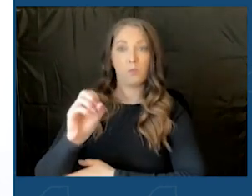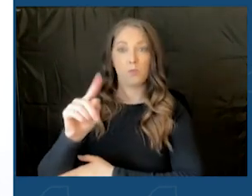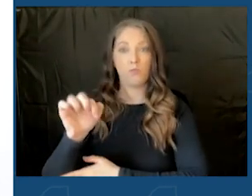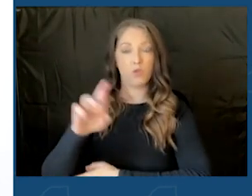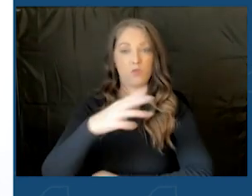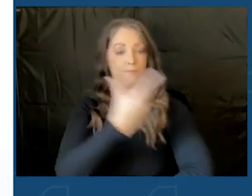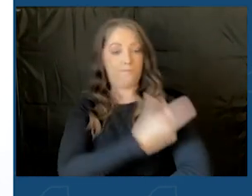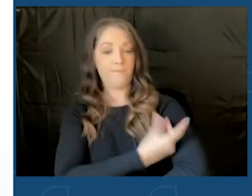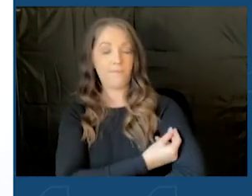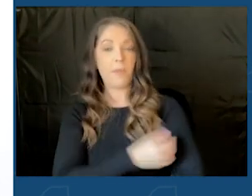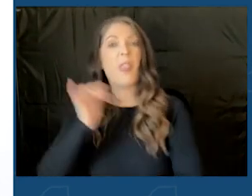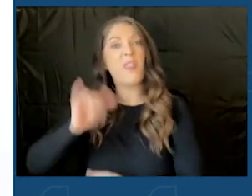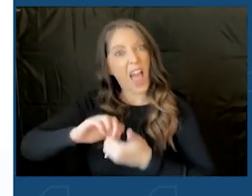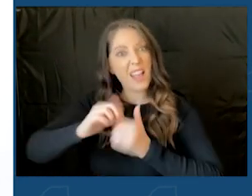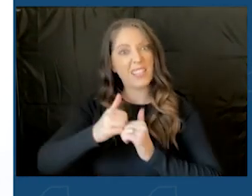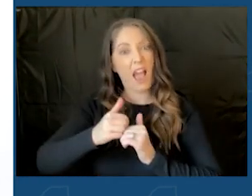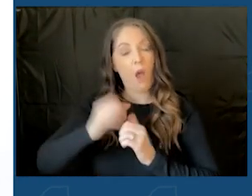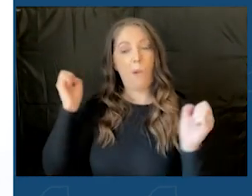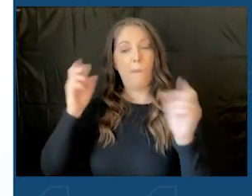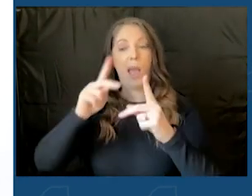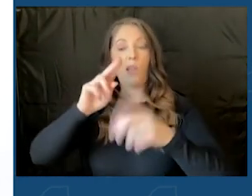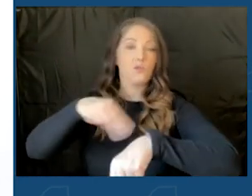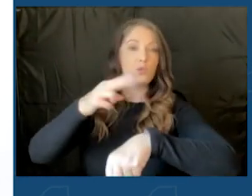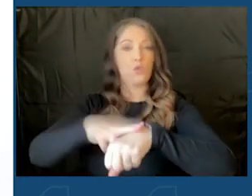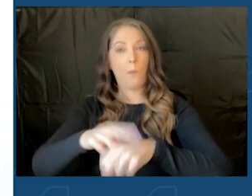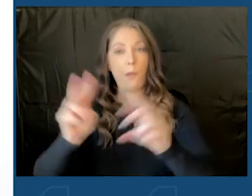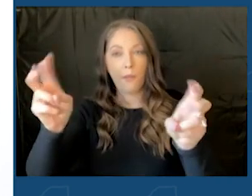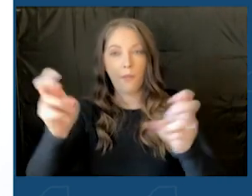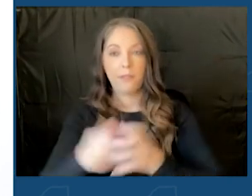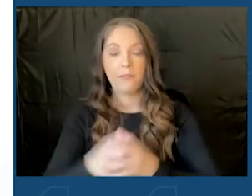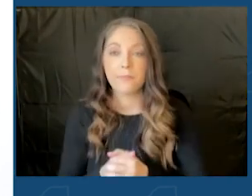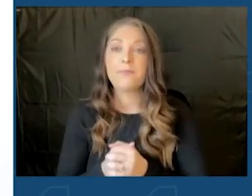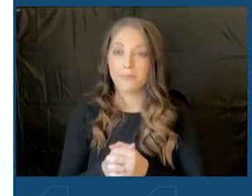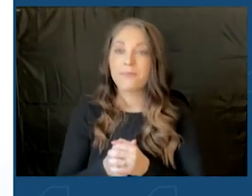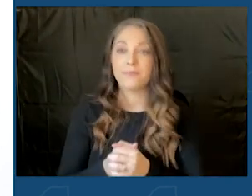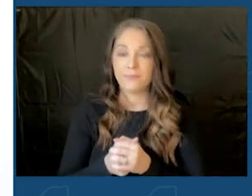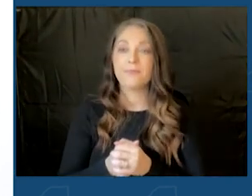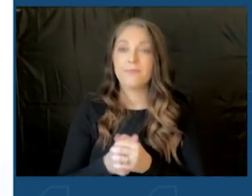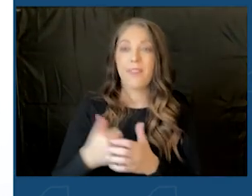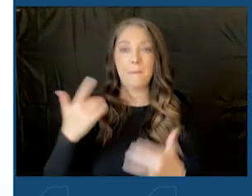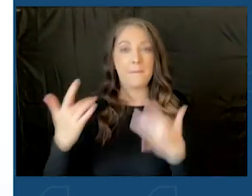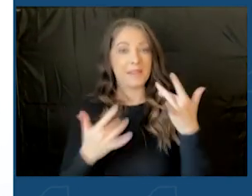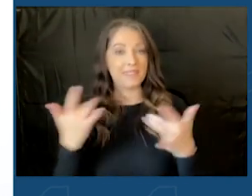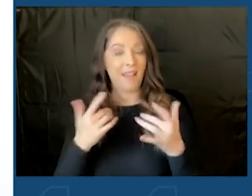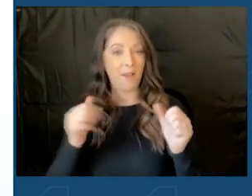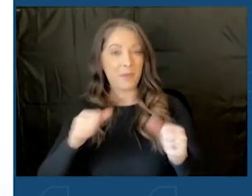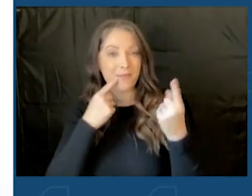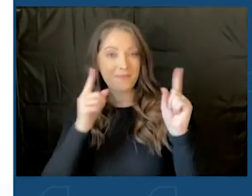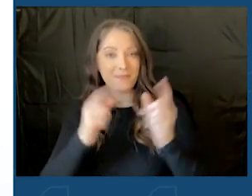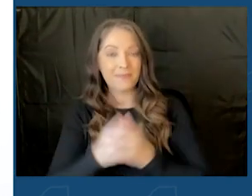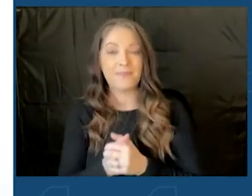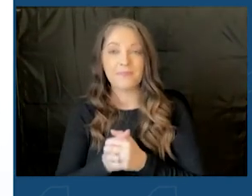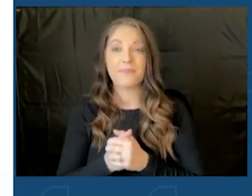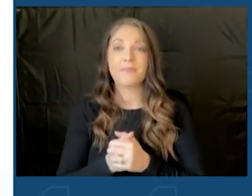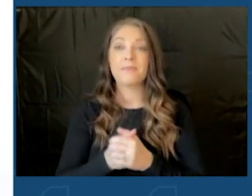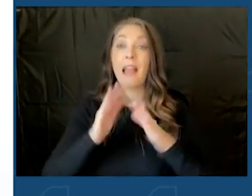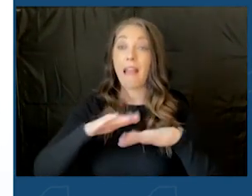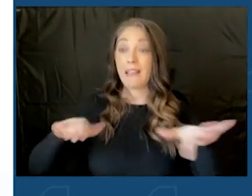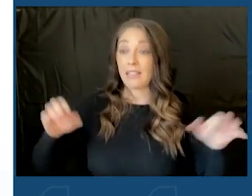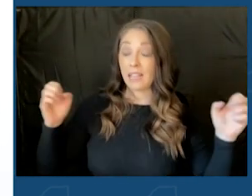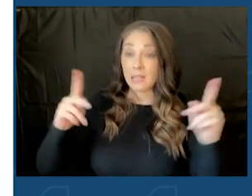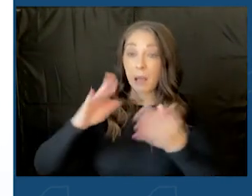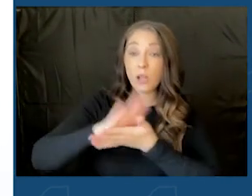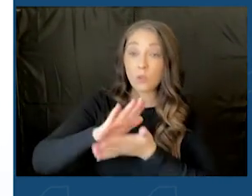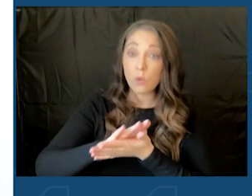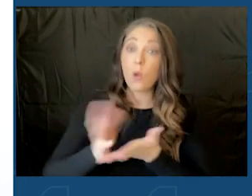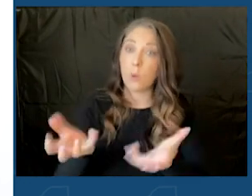normal. And that is what we're striving for. So I'm excited that we've been able to achieve that. We also said when we get kids back to school, we wanted to make